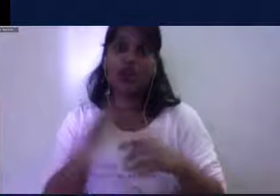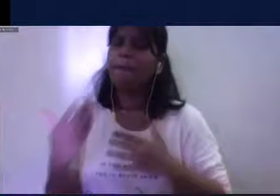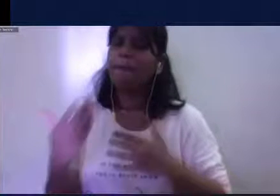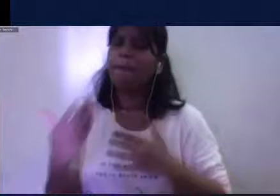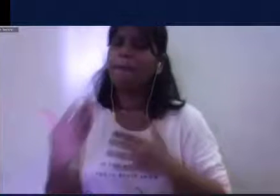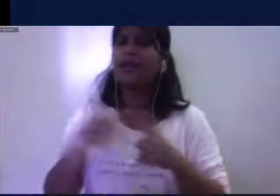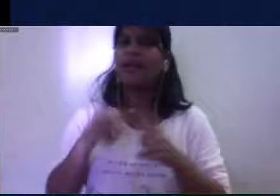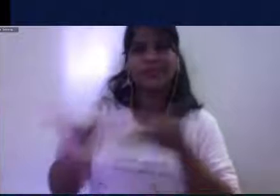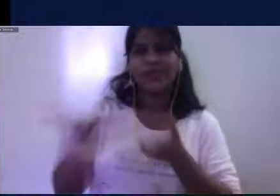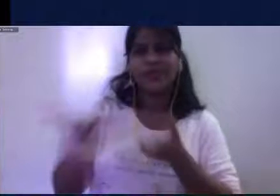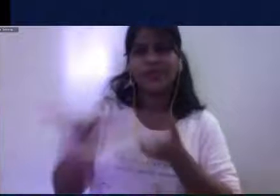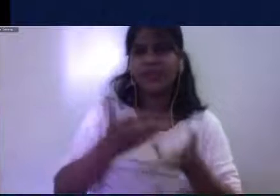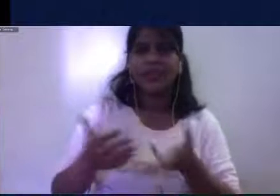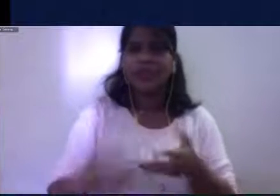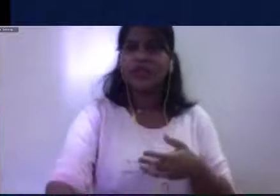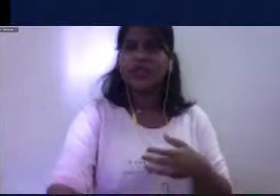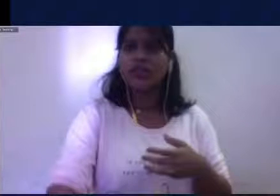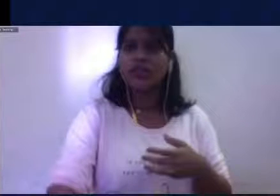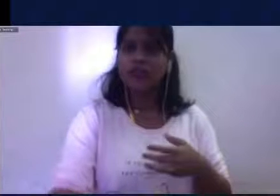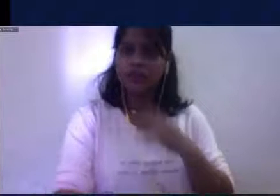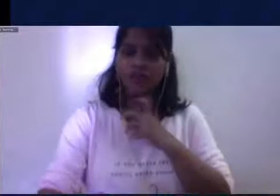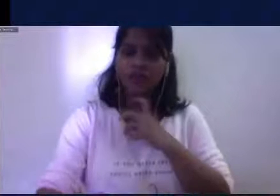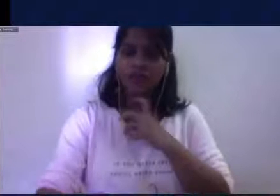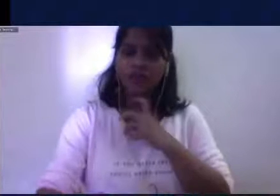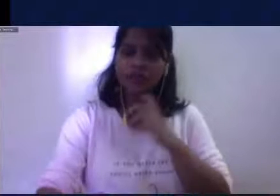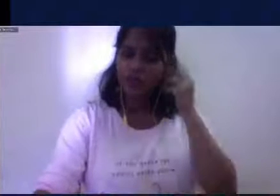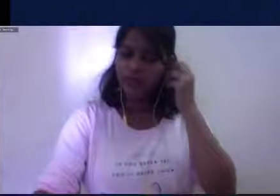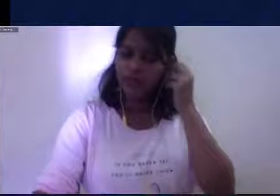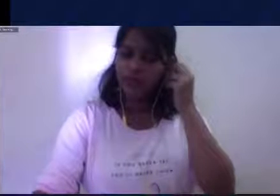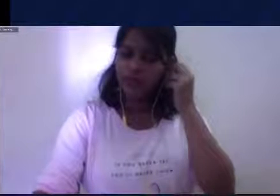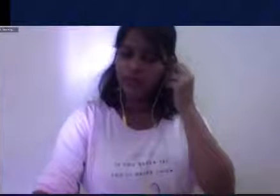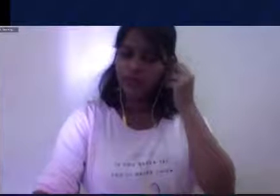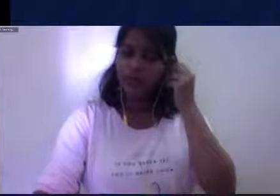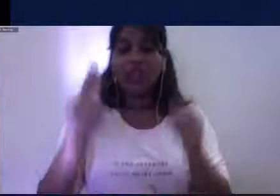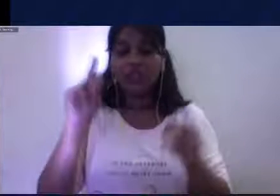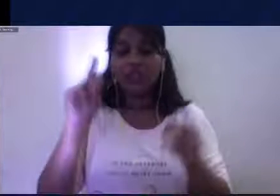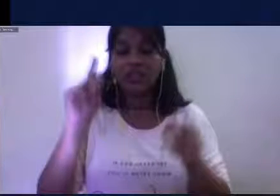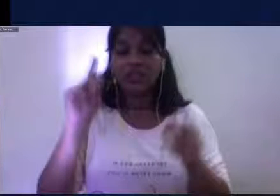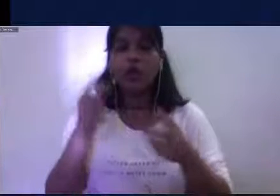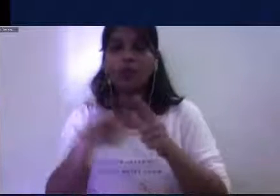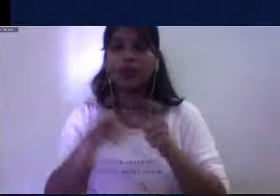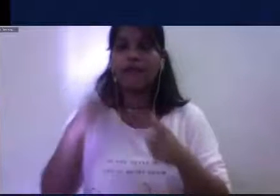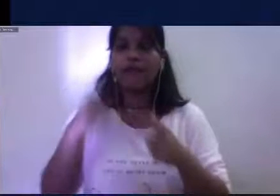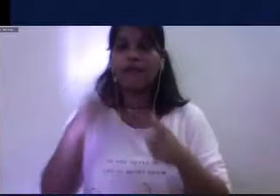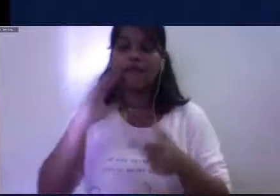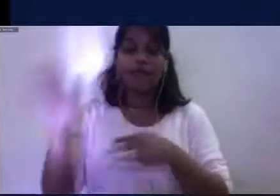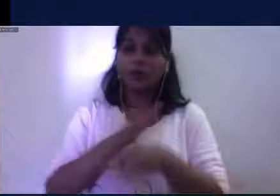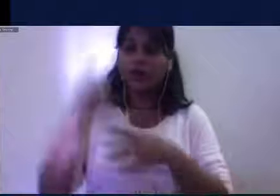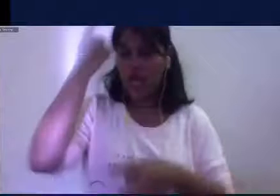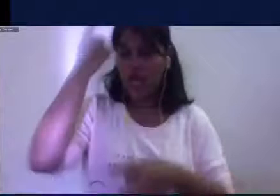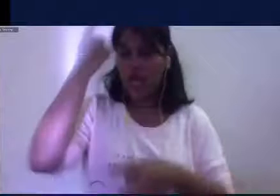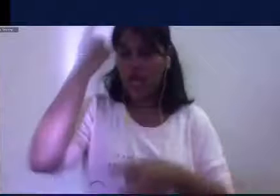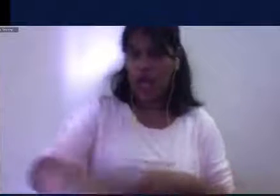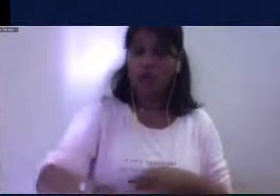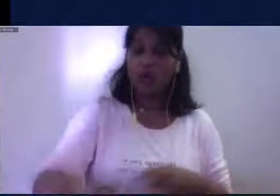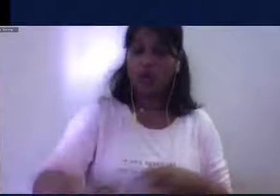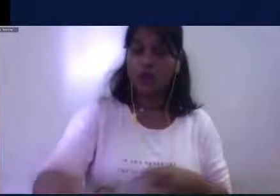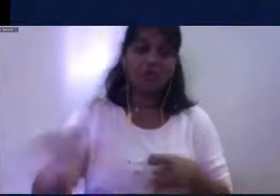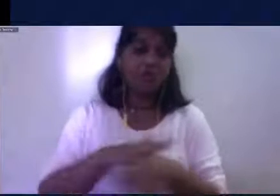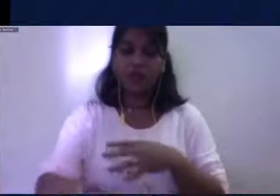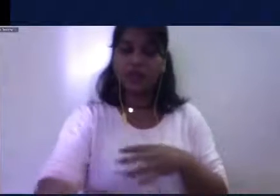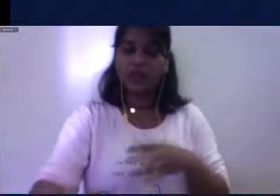discussion, we voted for the second option, that we'll go when this lady is alone, when she's really busy.